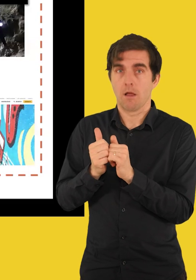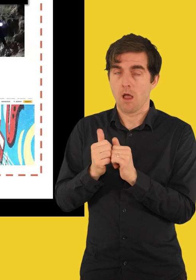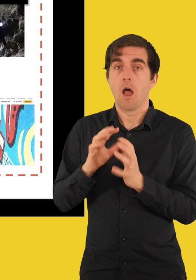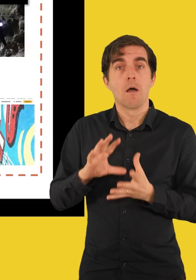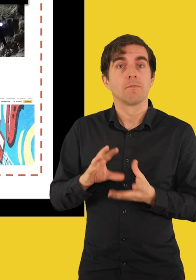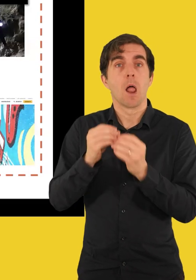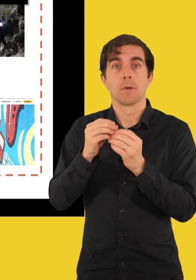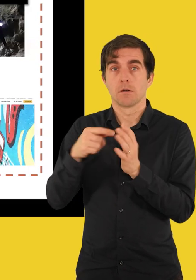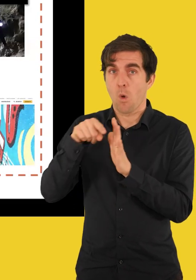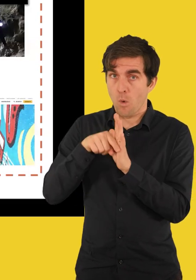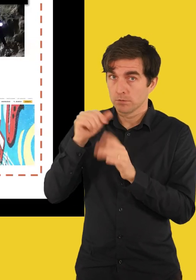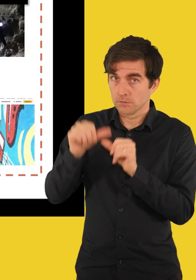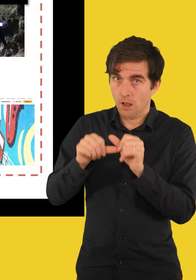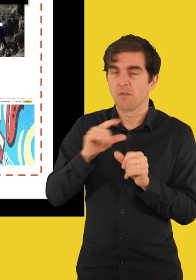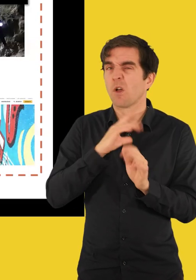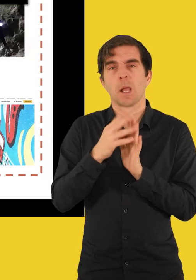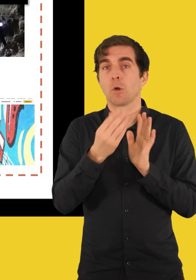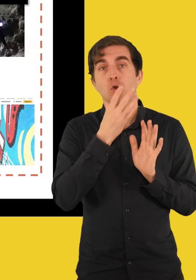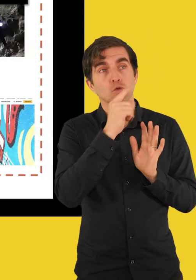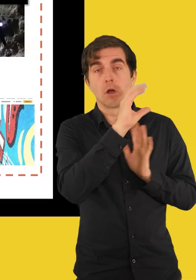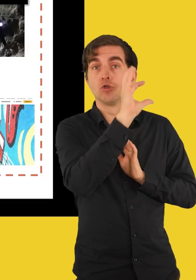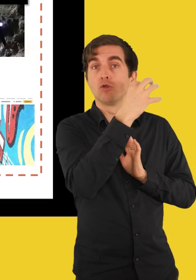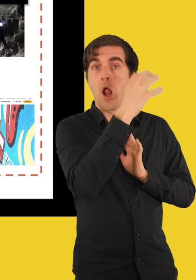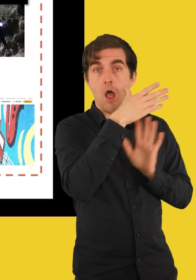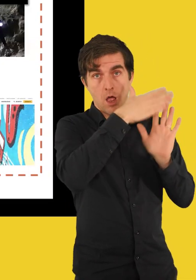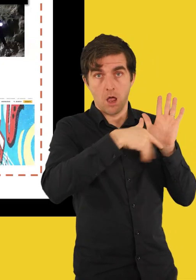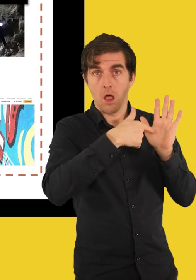can impose certain things. For example, the use of solar,